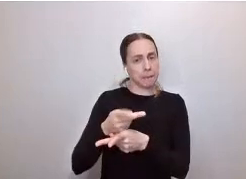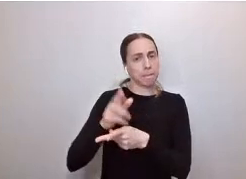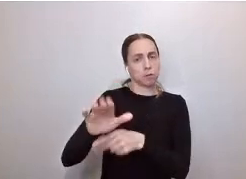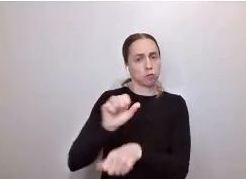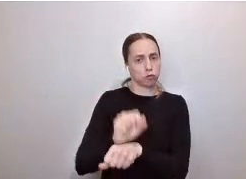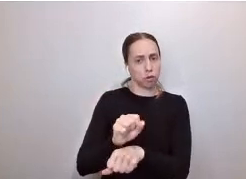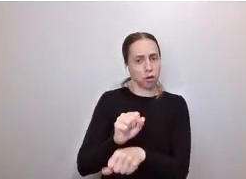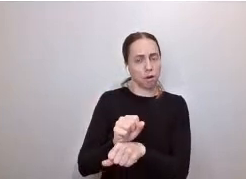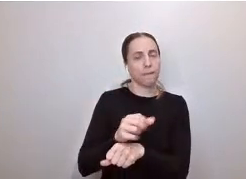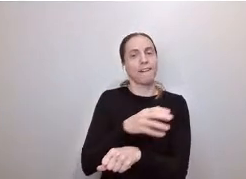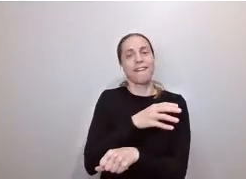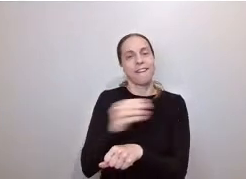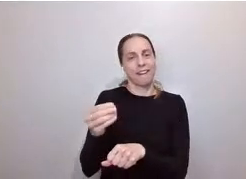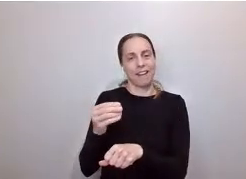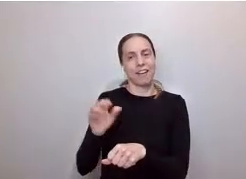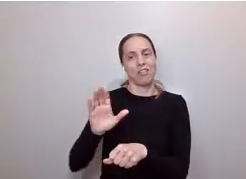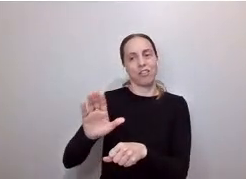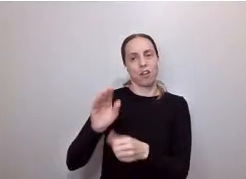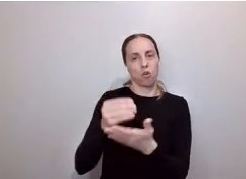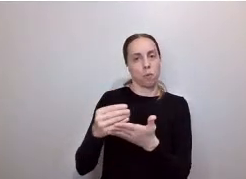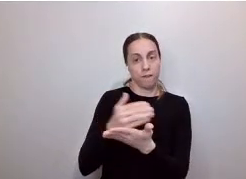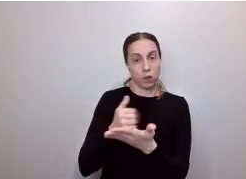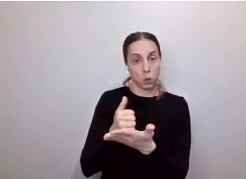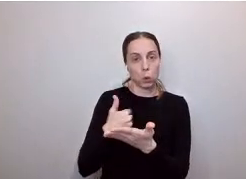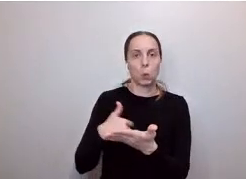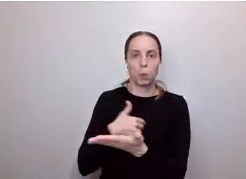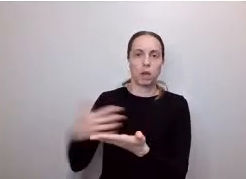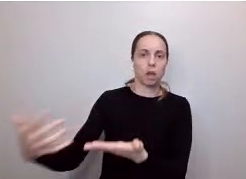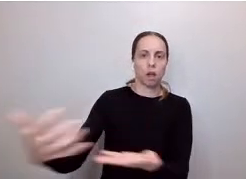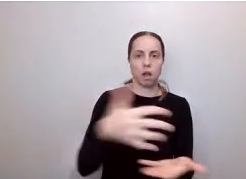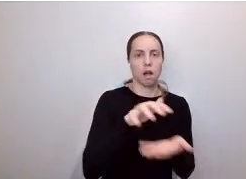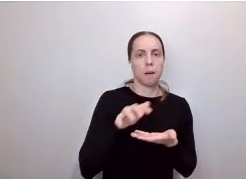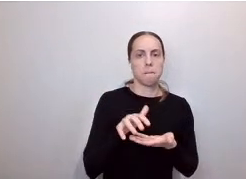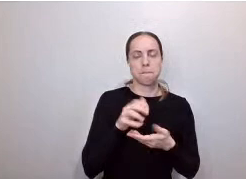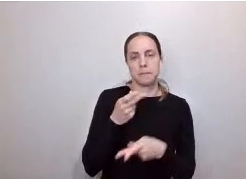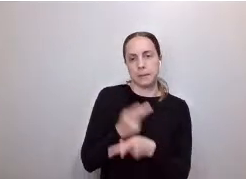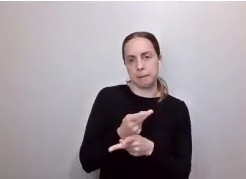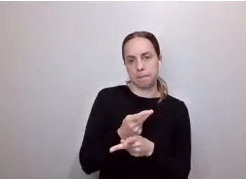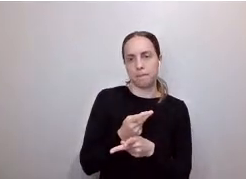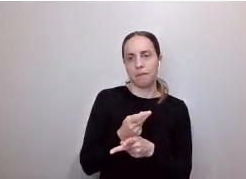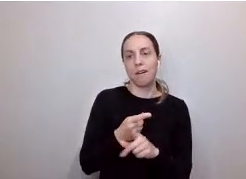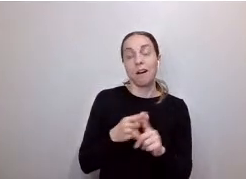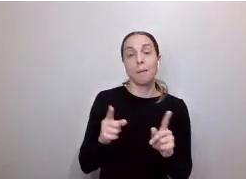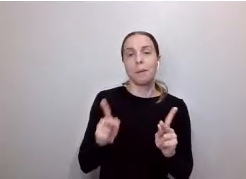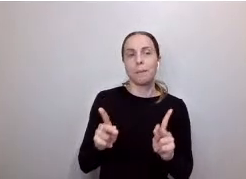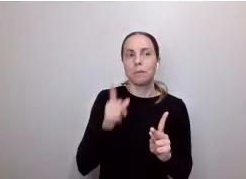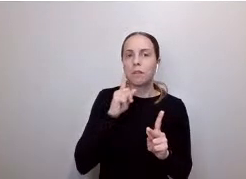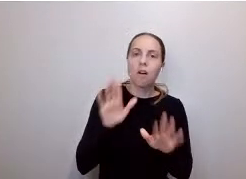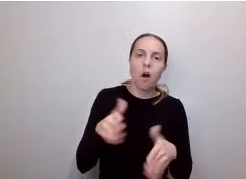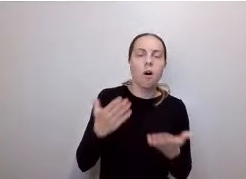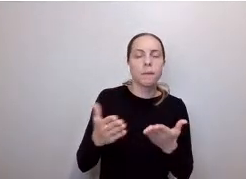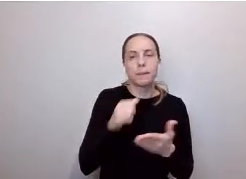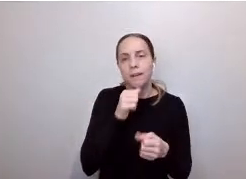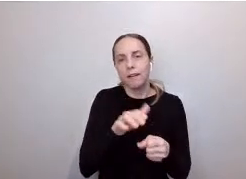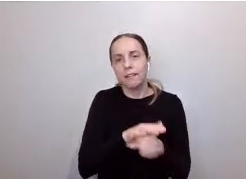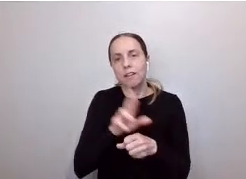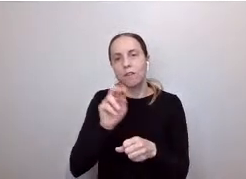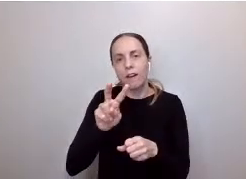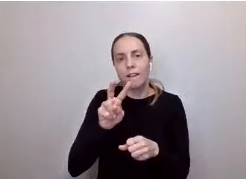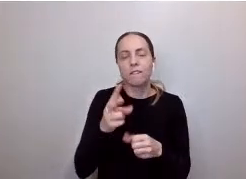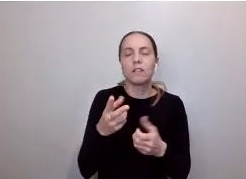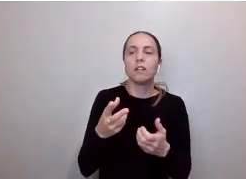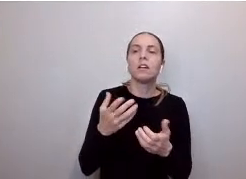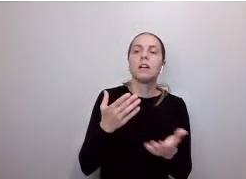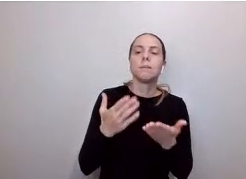revenue that we're getting. But there's some concern that that isn't quite enough revenue, so we've actually got kind of a backstop in this motion where we'll